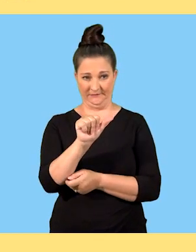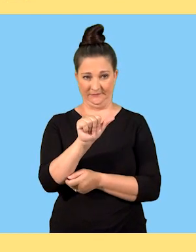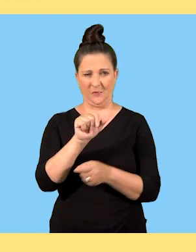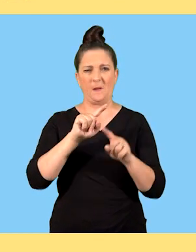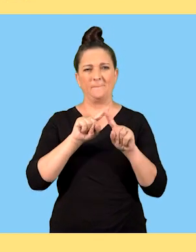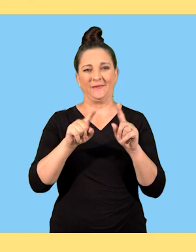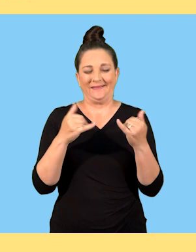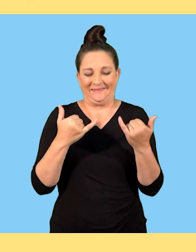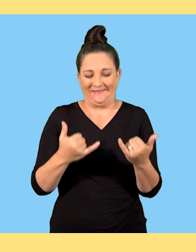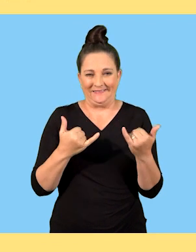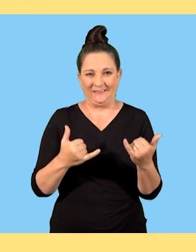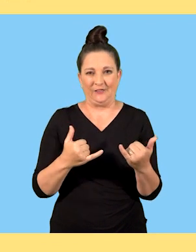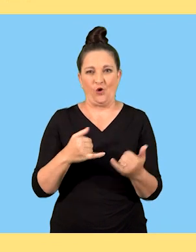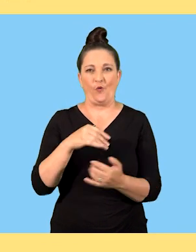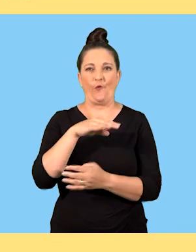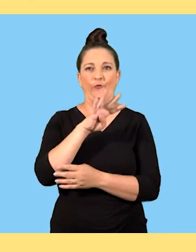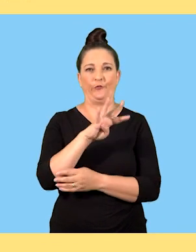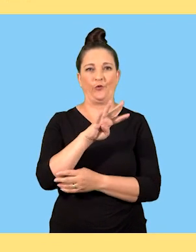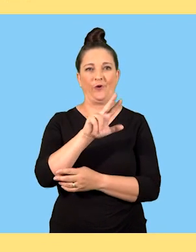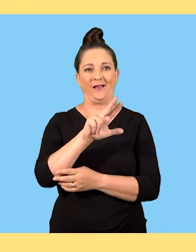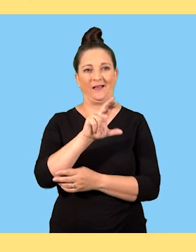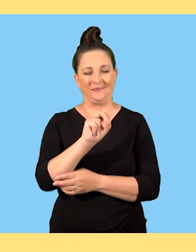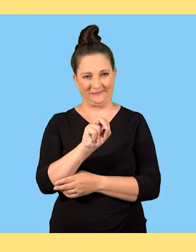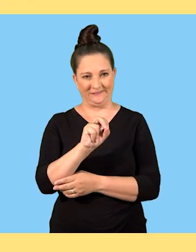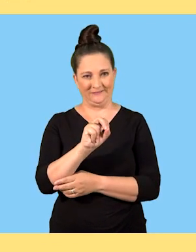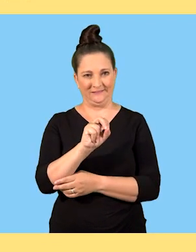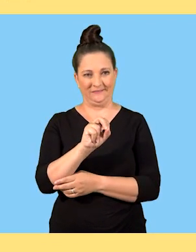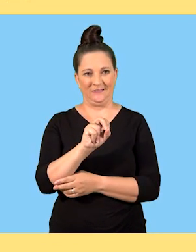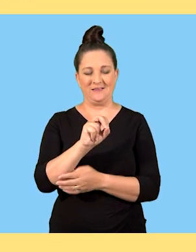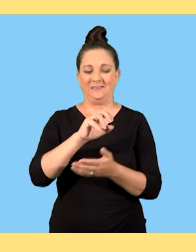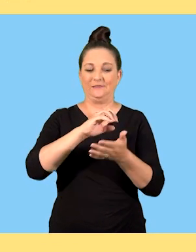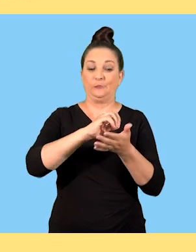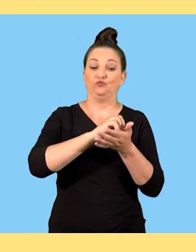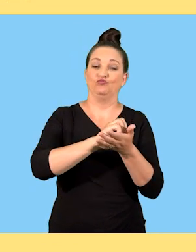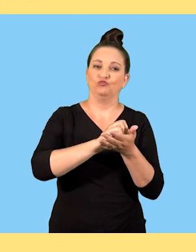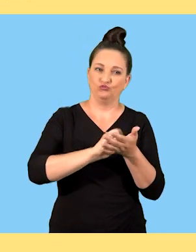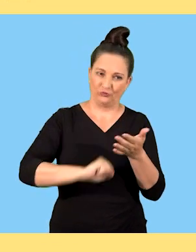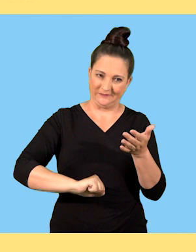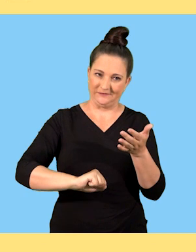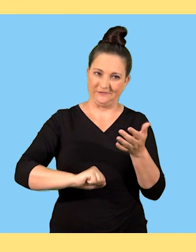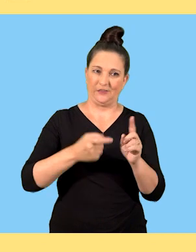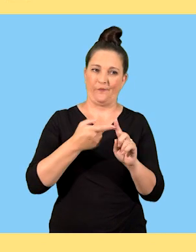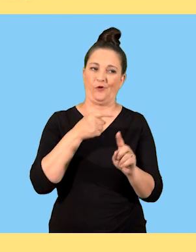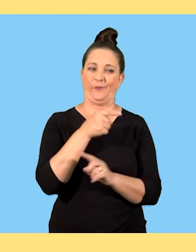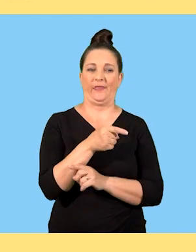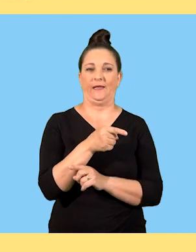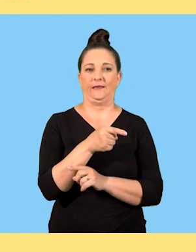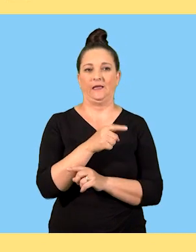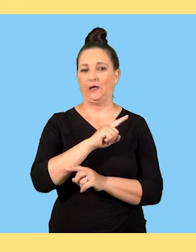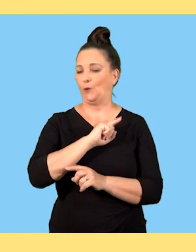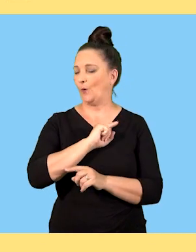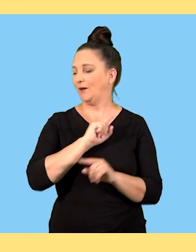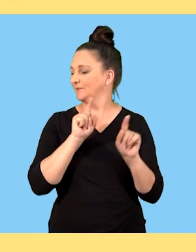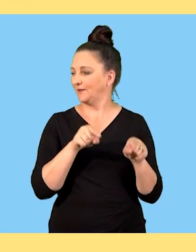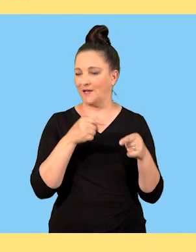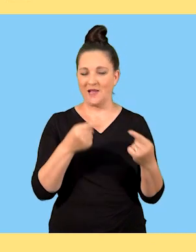27,576. Then we say we now have 480, which is being subtracted from this amount